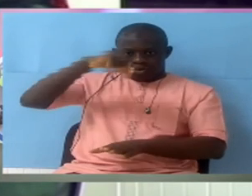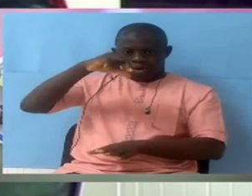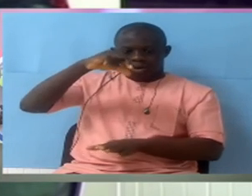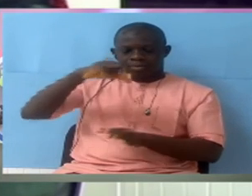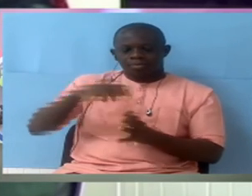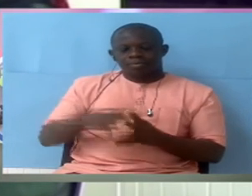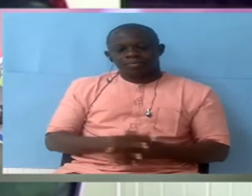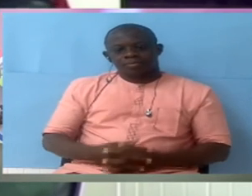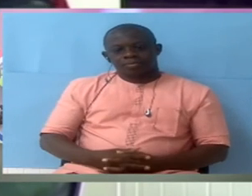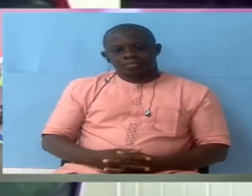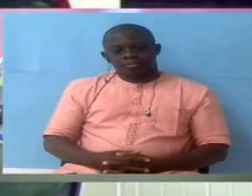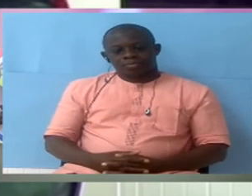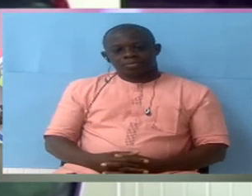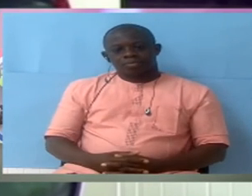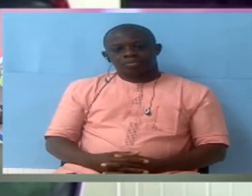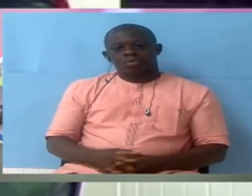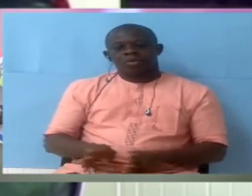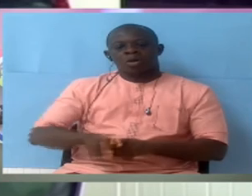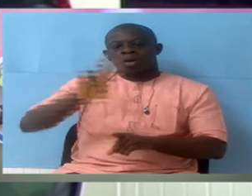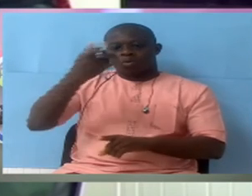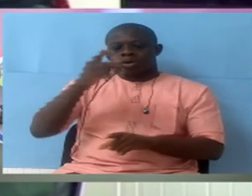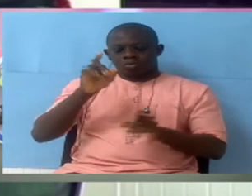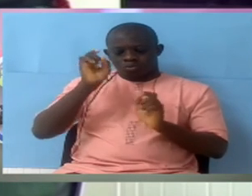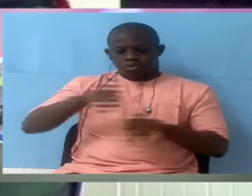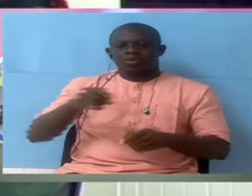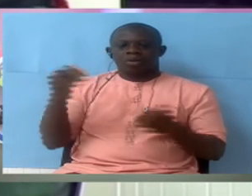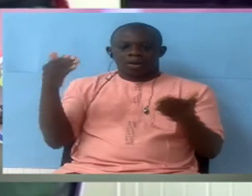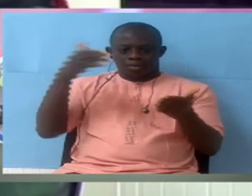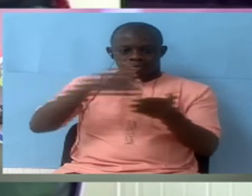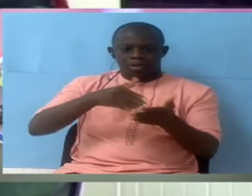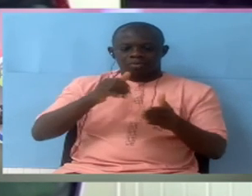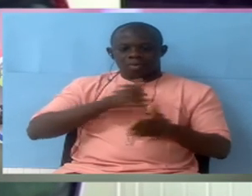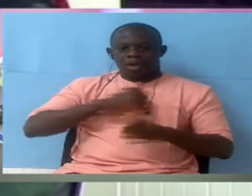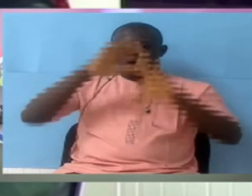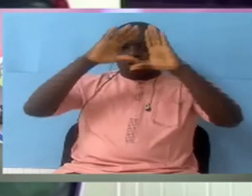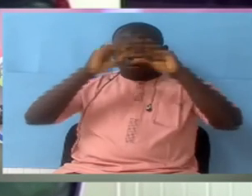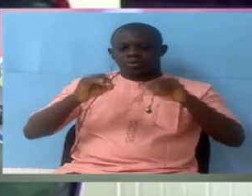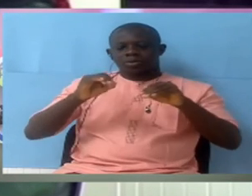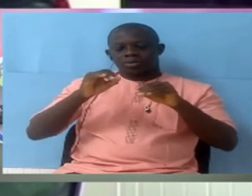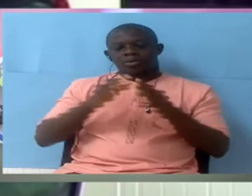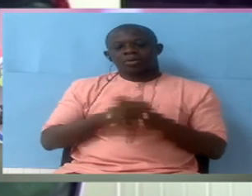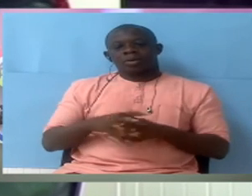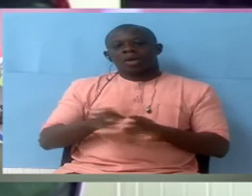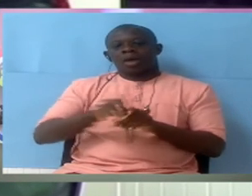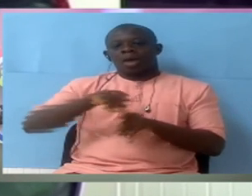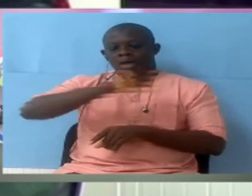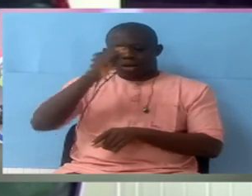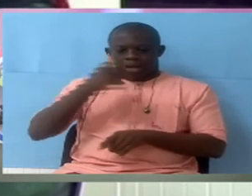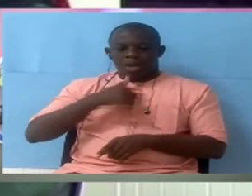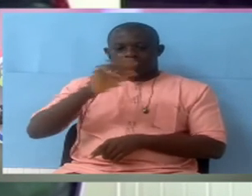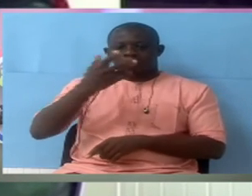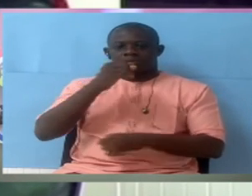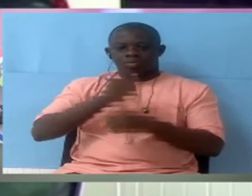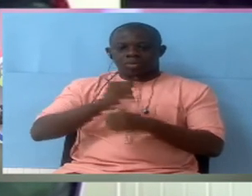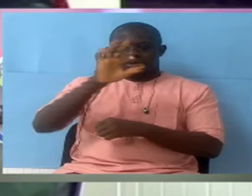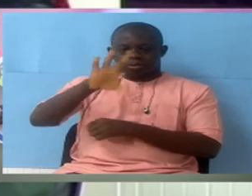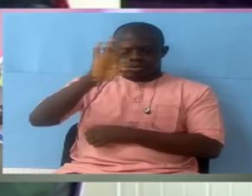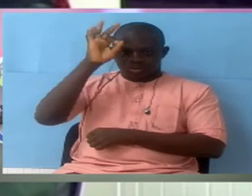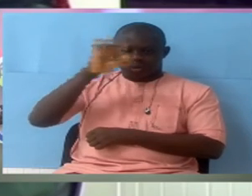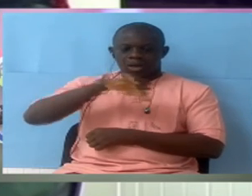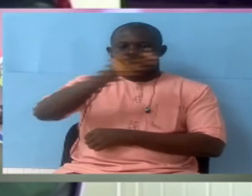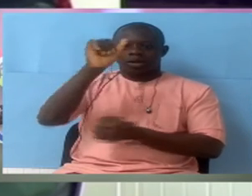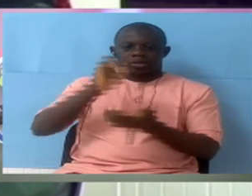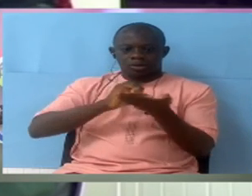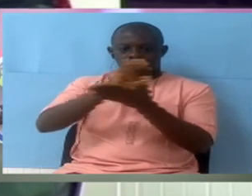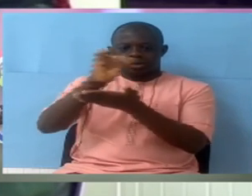ci makkan bi fofu. Will come to my desk. Da fay ñew ci suma table bi. And I will make decisions and give